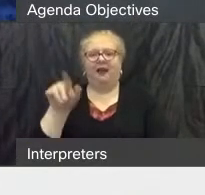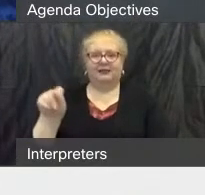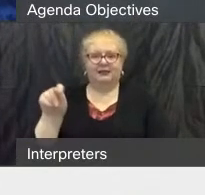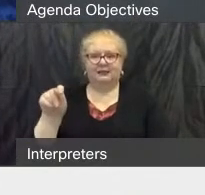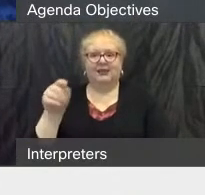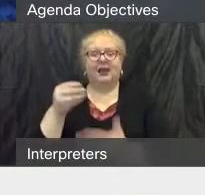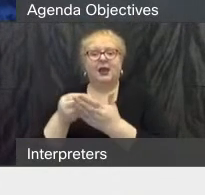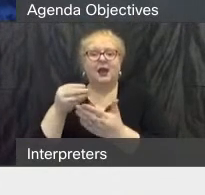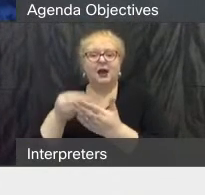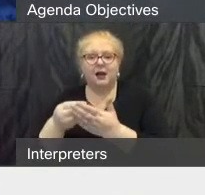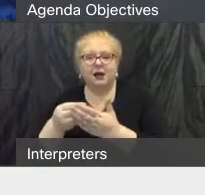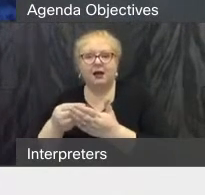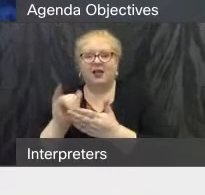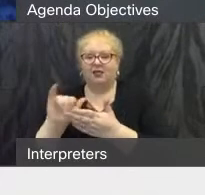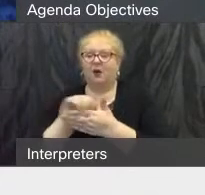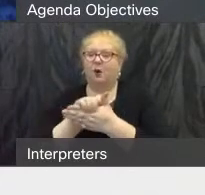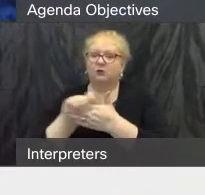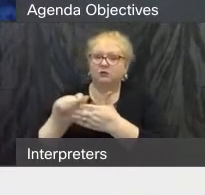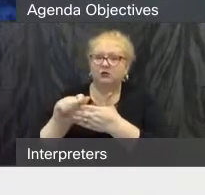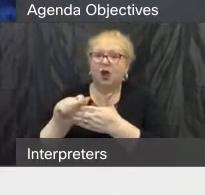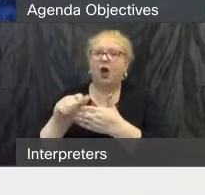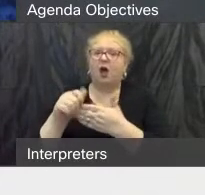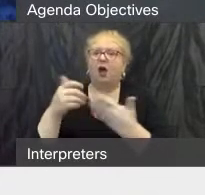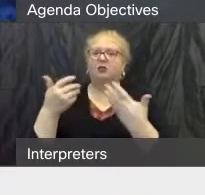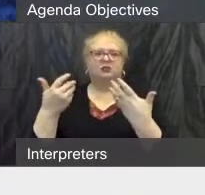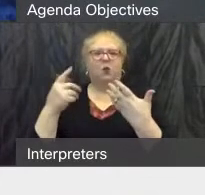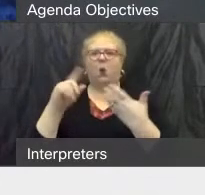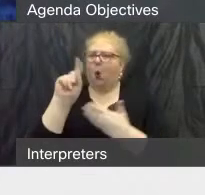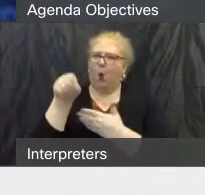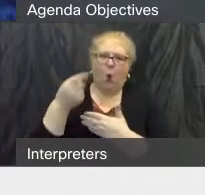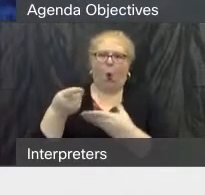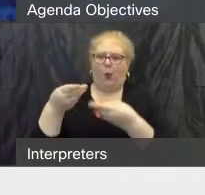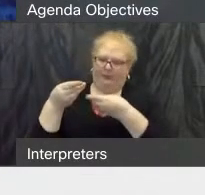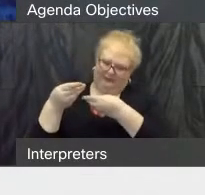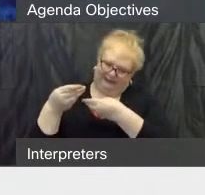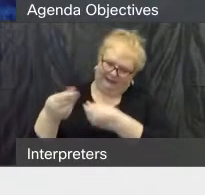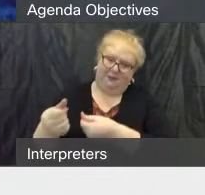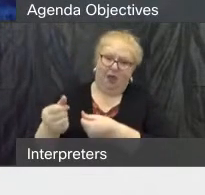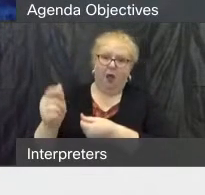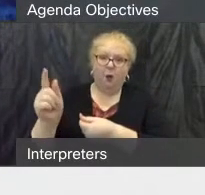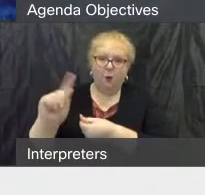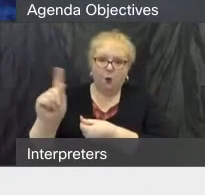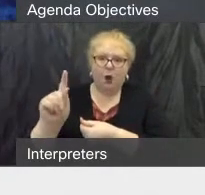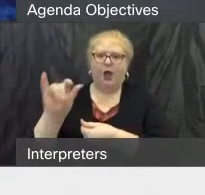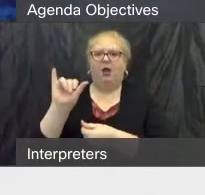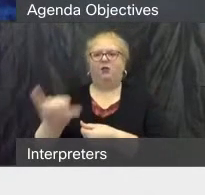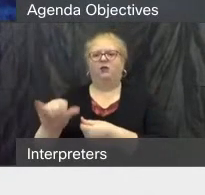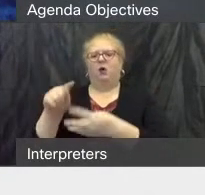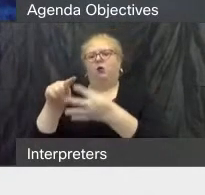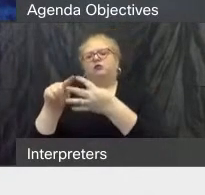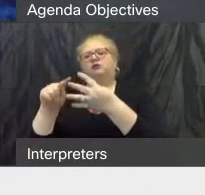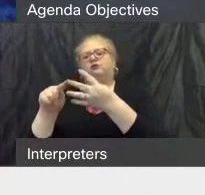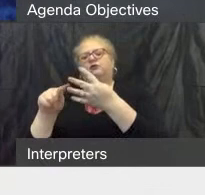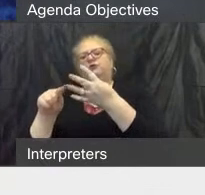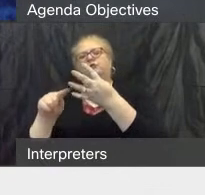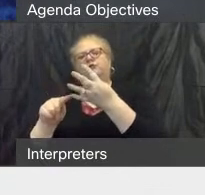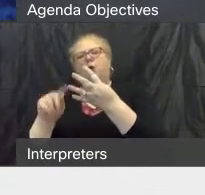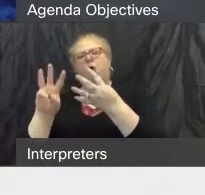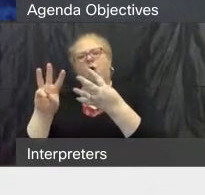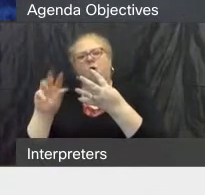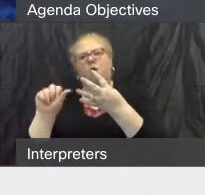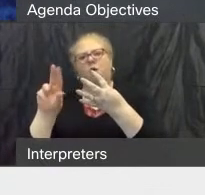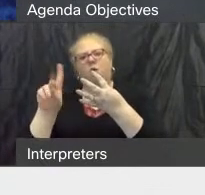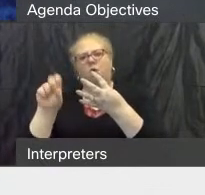That's those dollars are really only spent in those 4 wards. And that's not even really